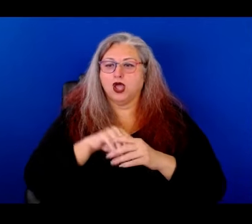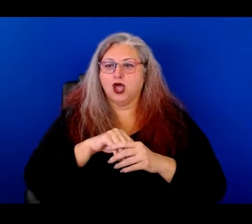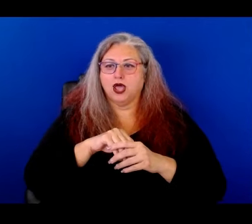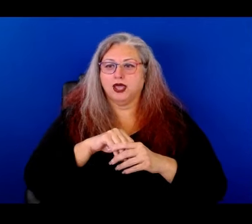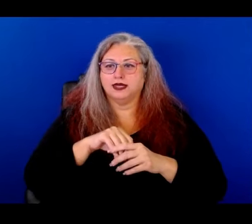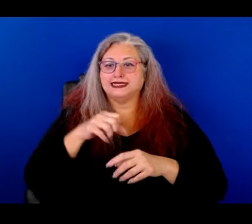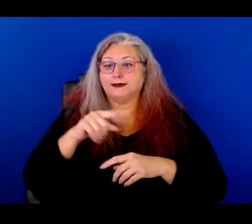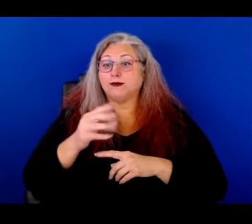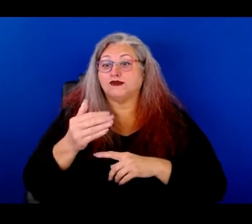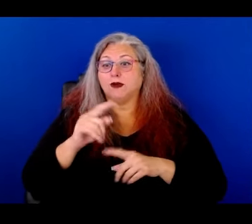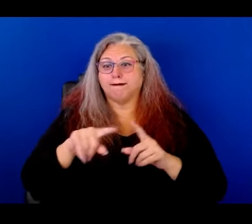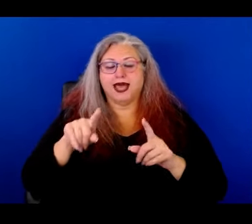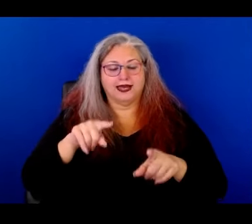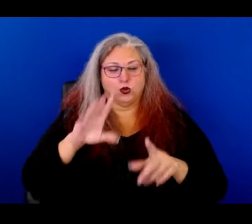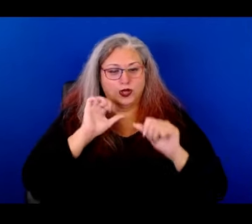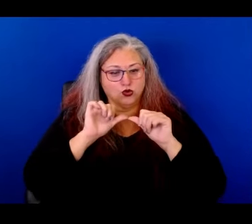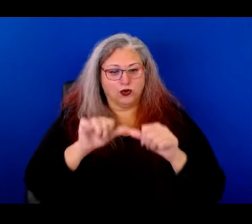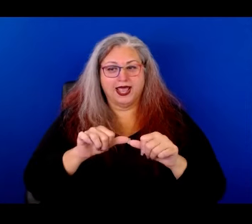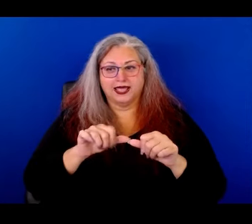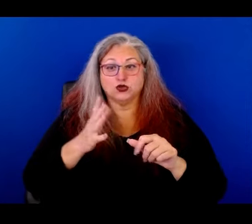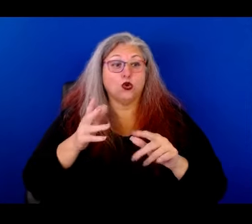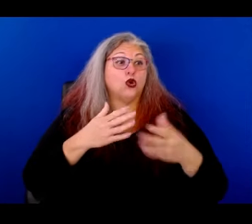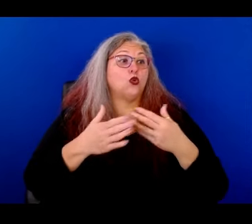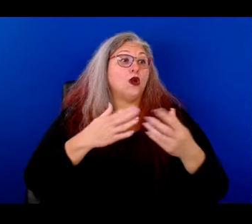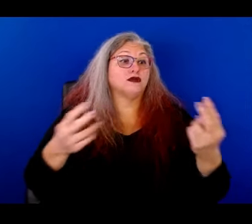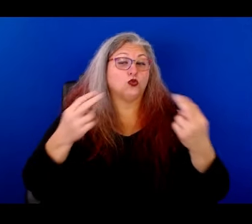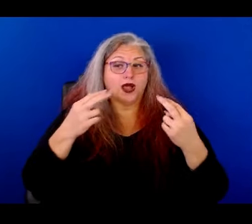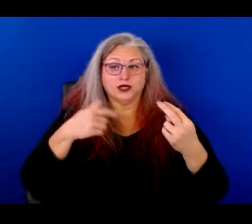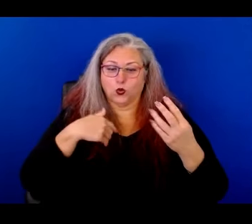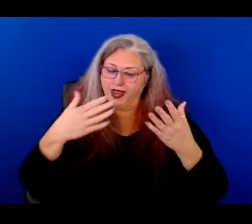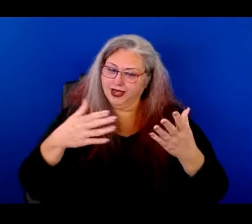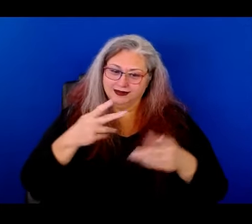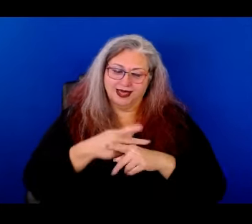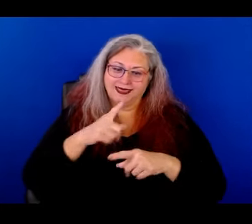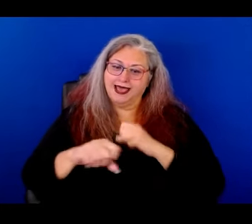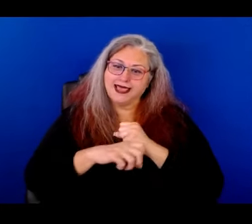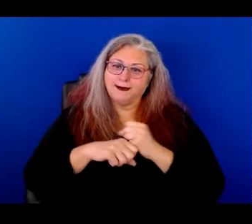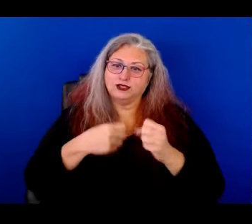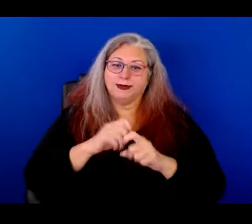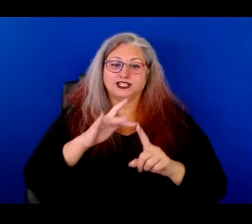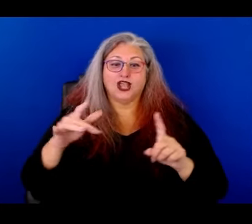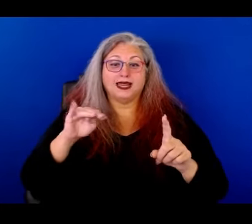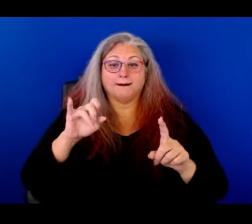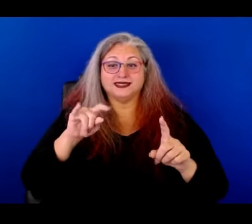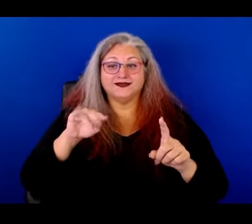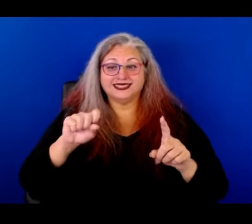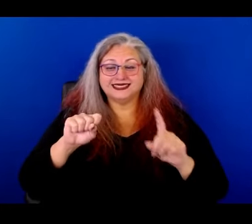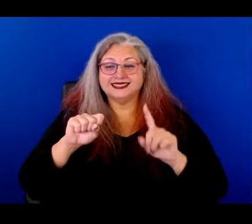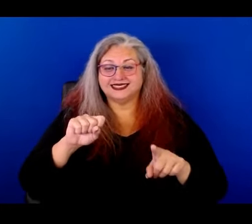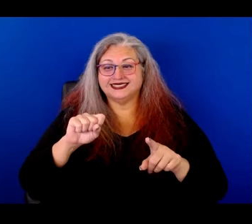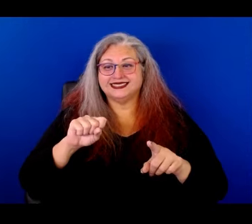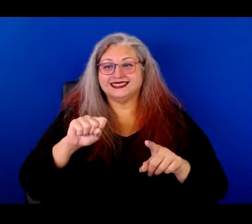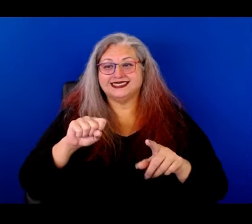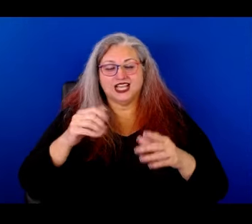it'll be September 15th, but it will remain on. So for everyone watching, we're on it. The campaign to make Shiny Misfits